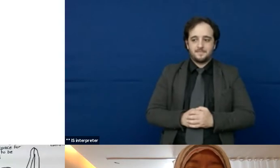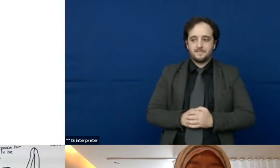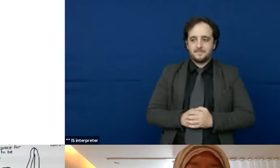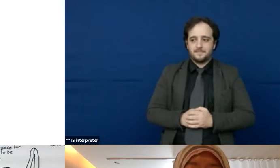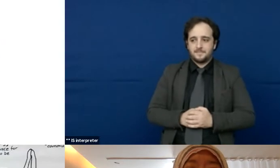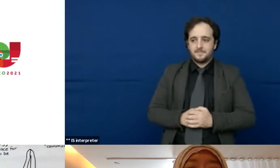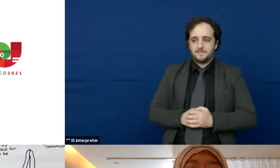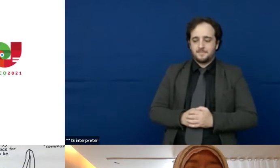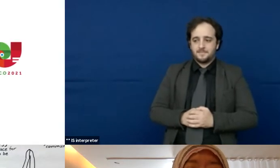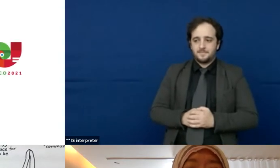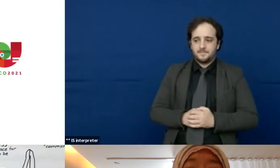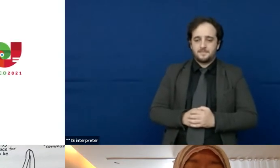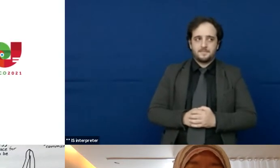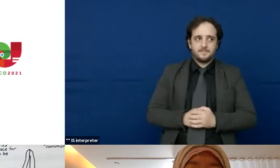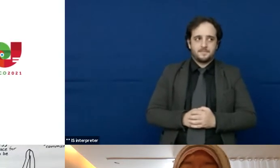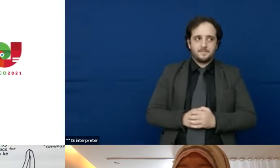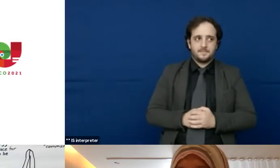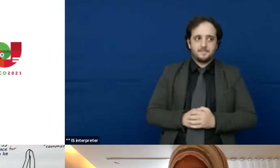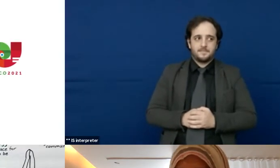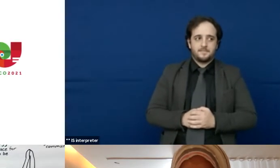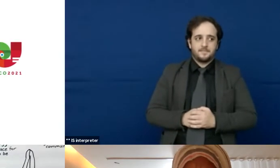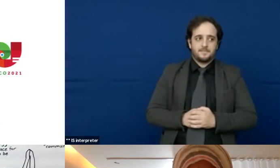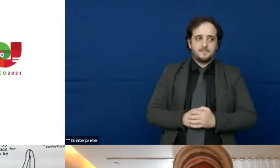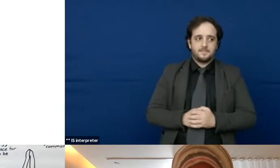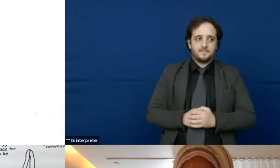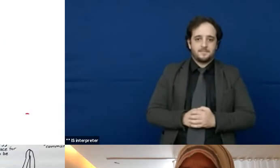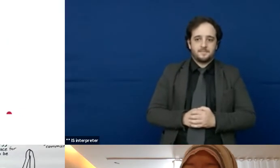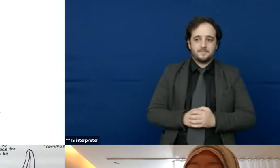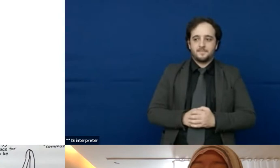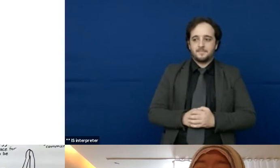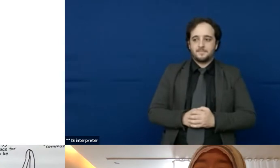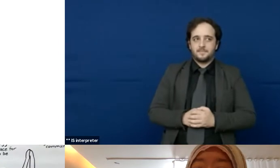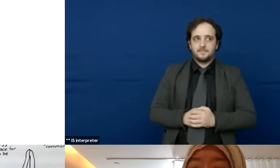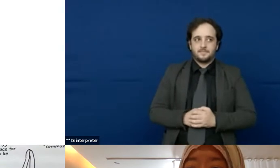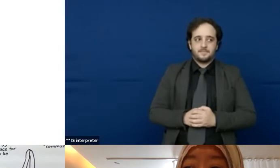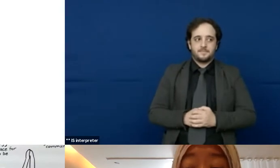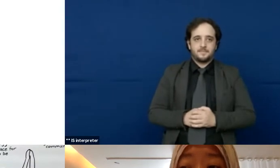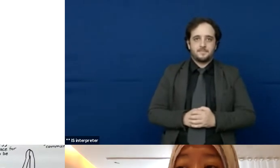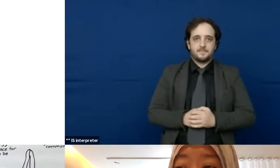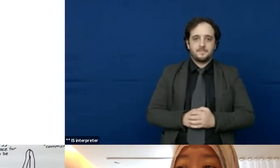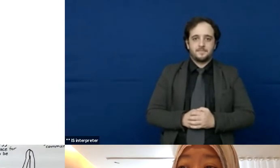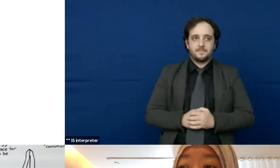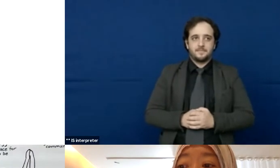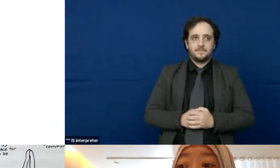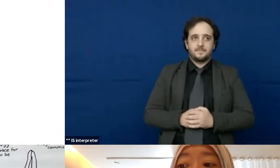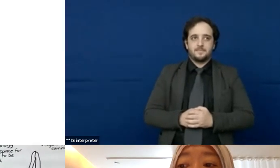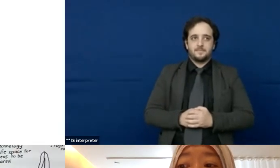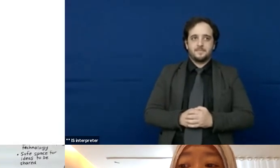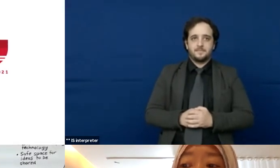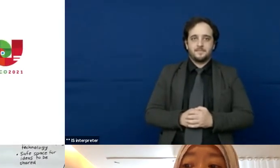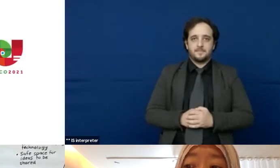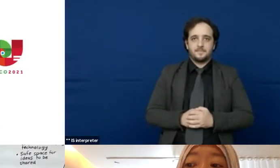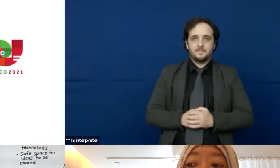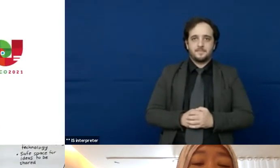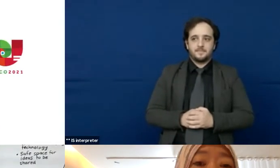key partner, they are key player and actors. The third one, my third point is we